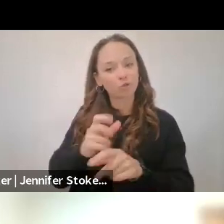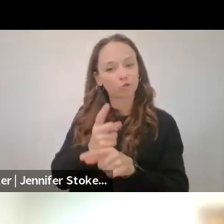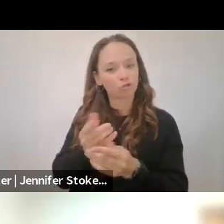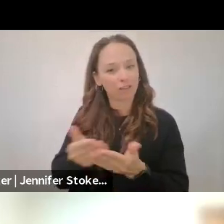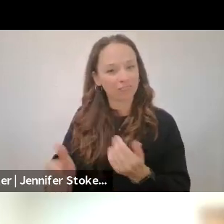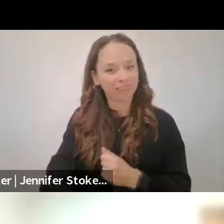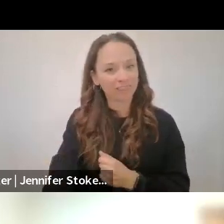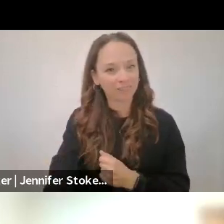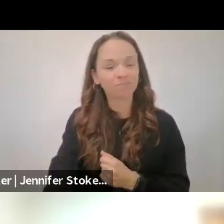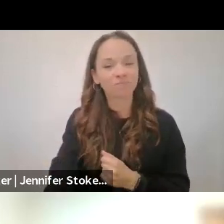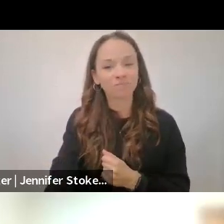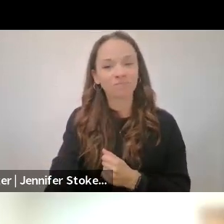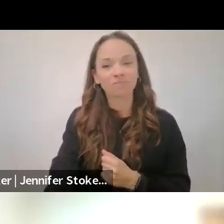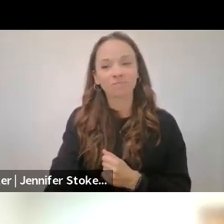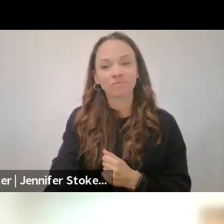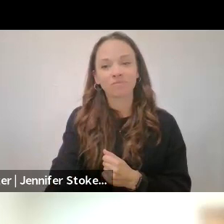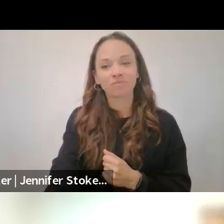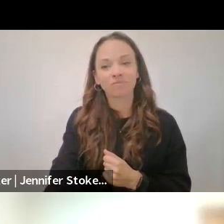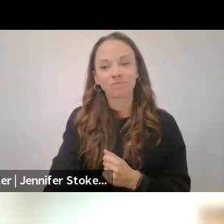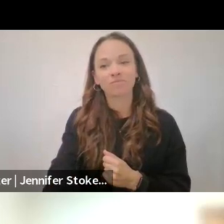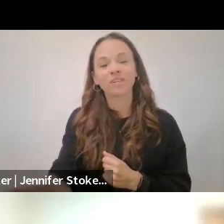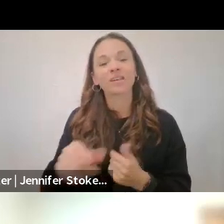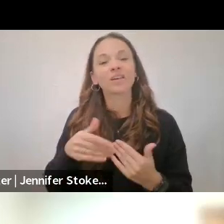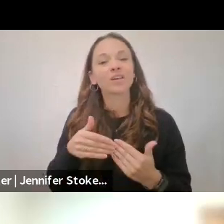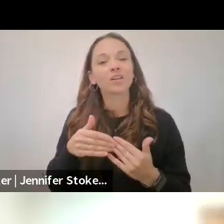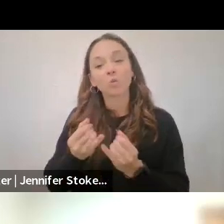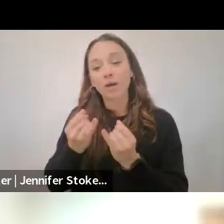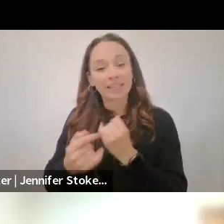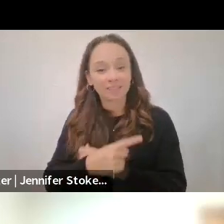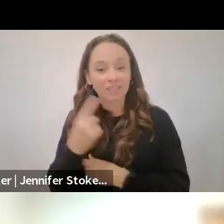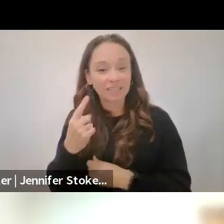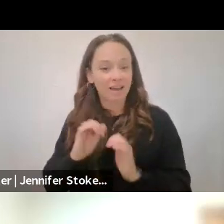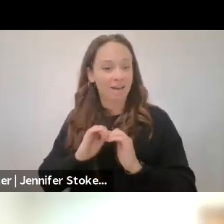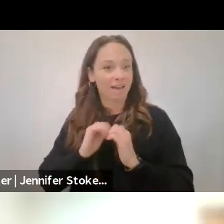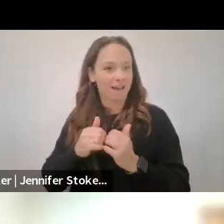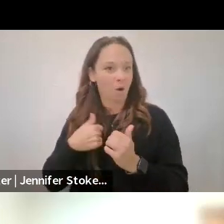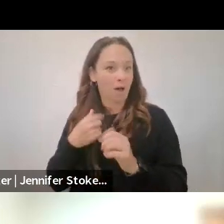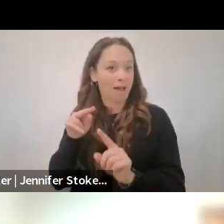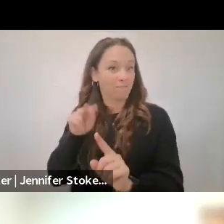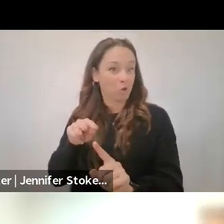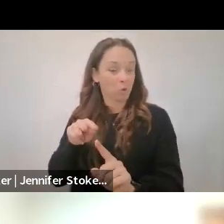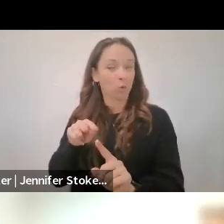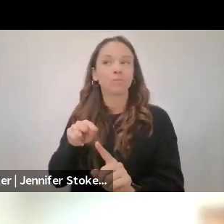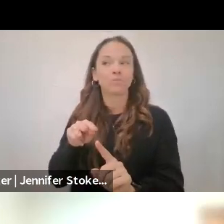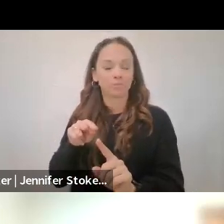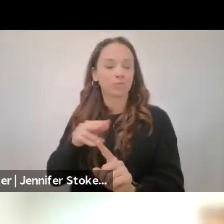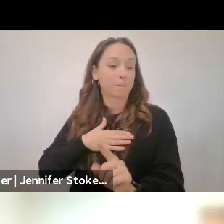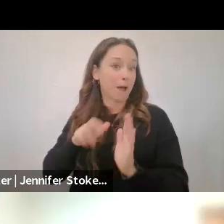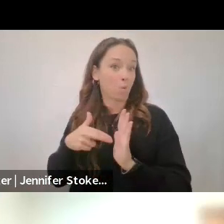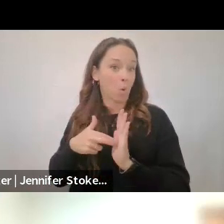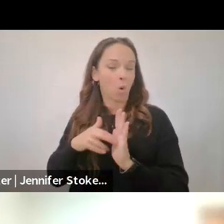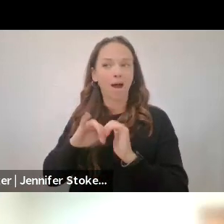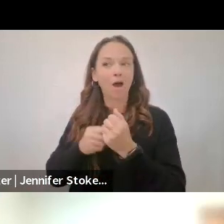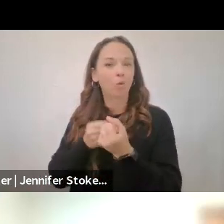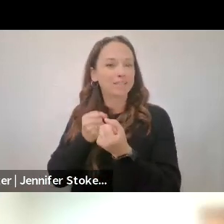the day, what the way I look at my role is how can I support those who are